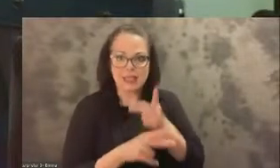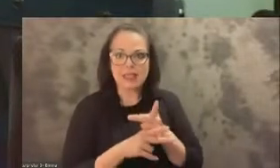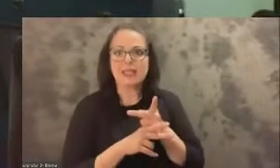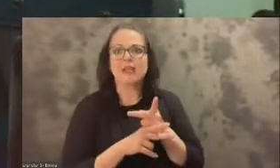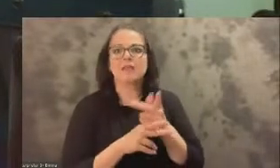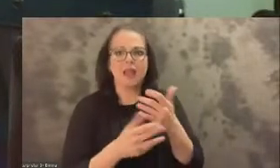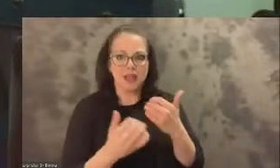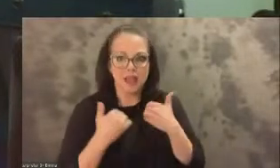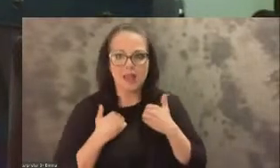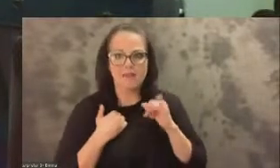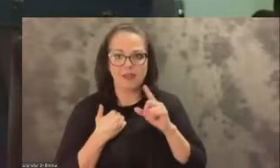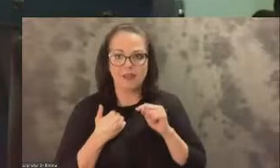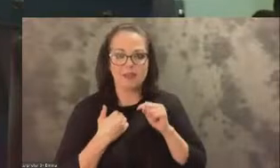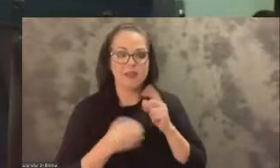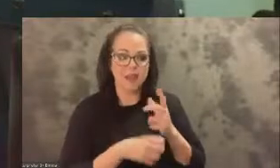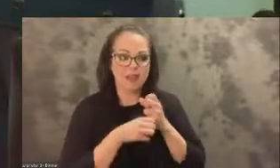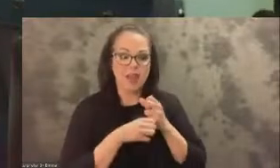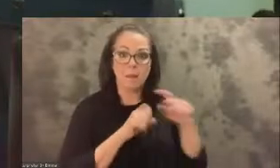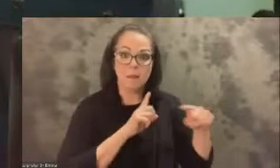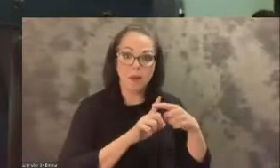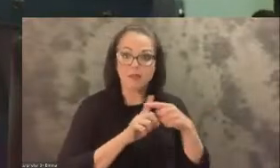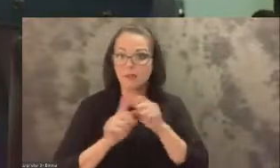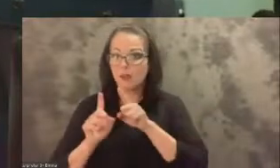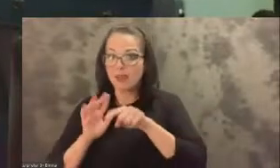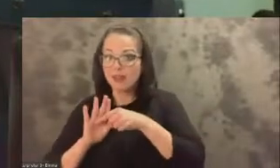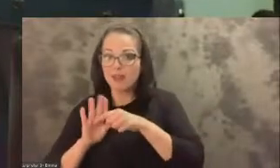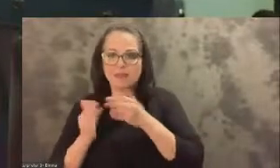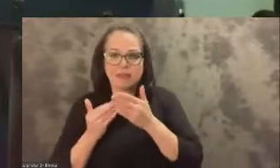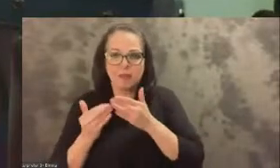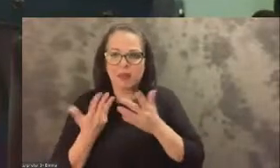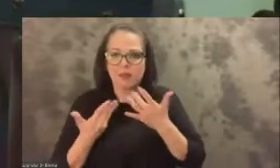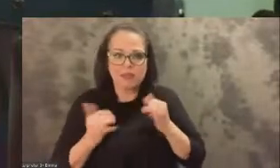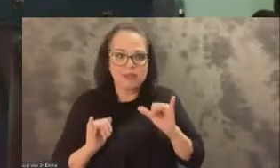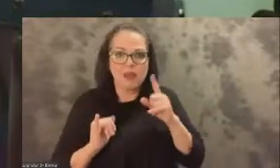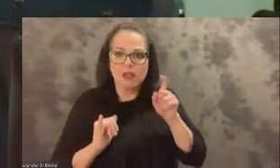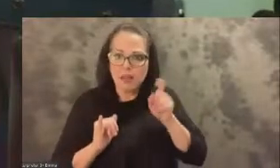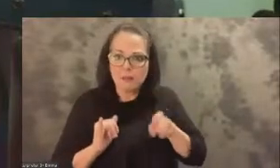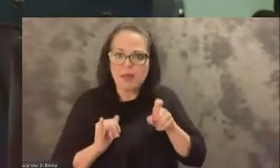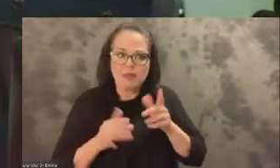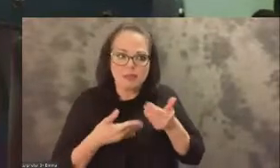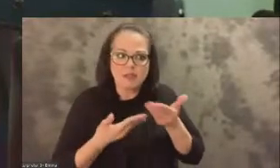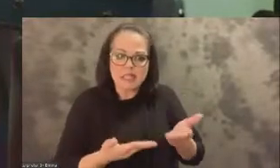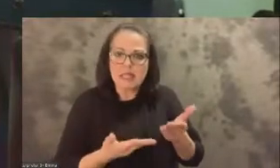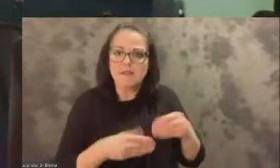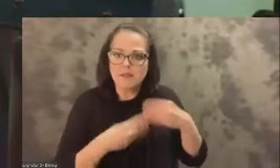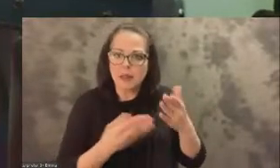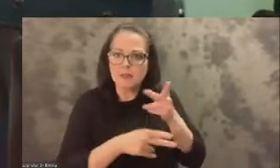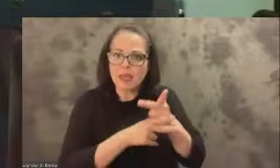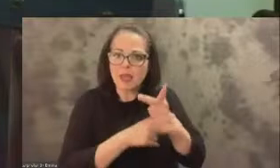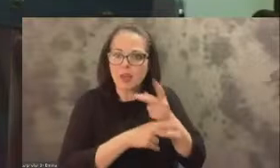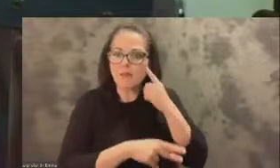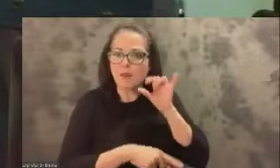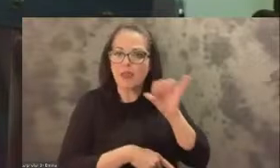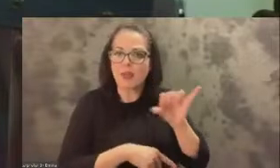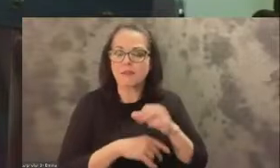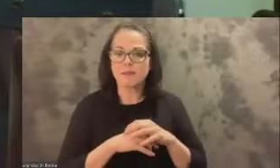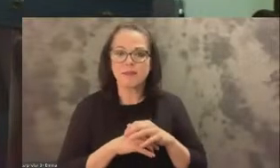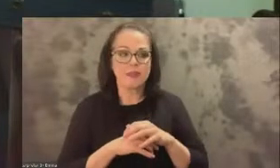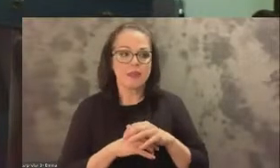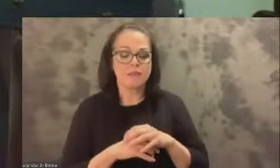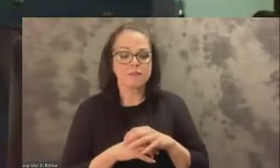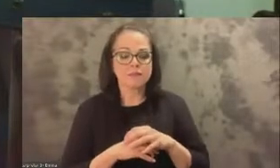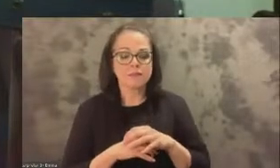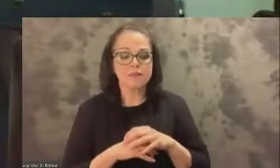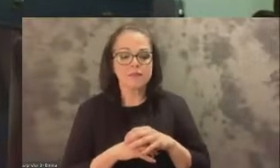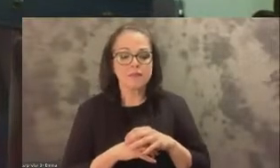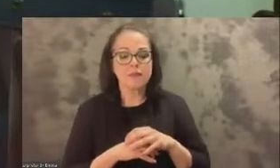whether they received a positive test for acute COVID or for which they were or were not hospitalized.